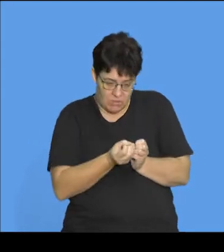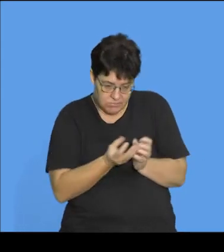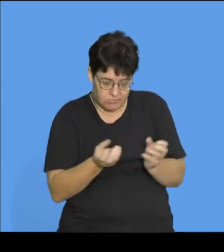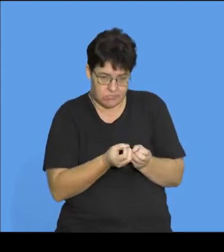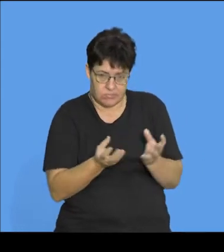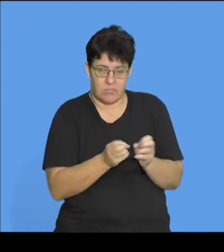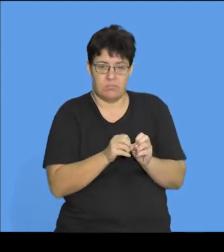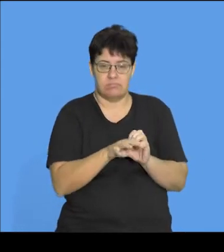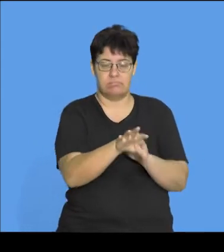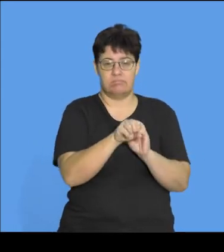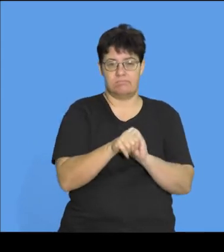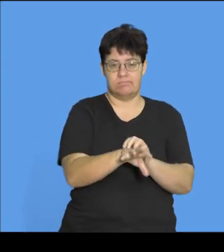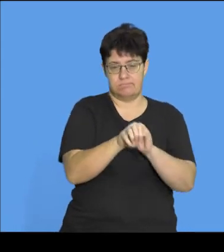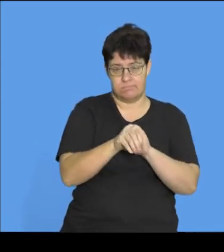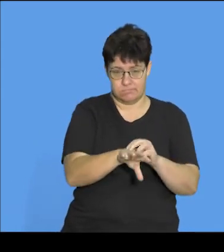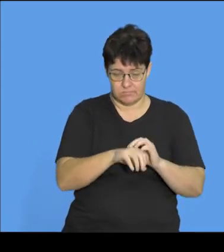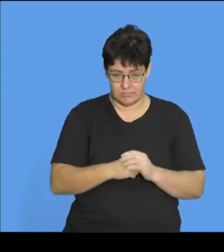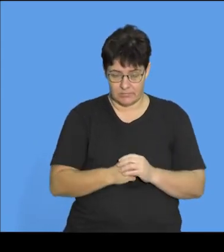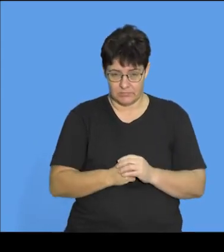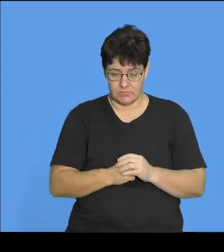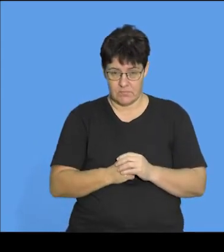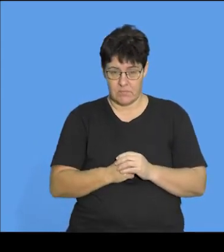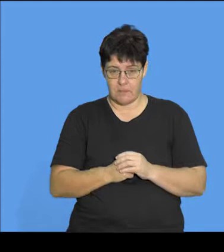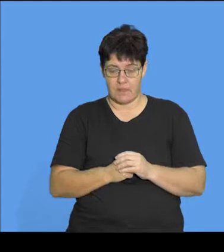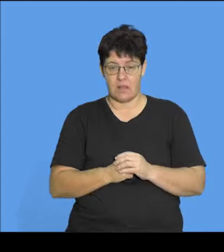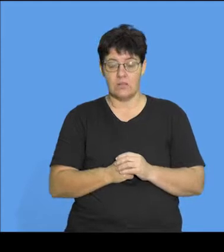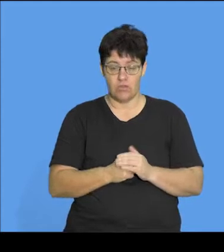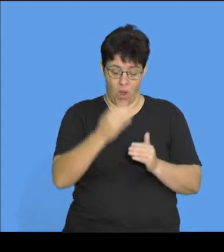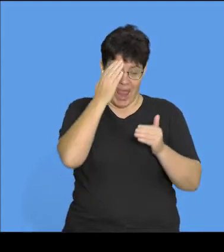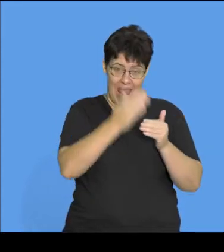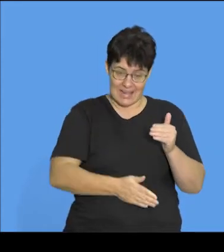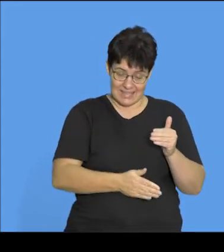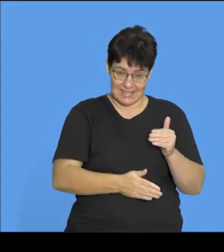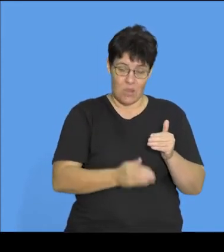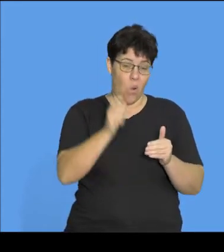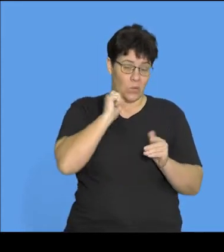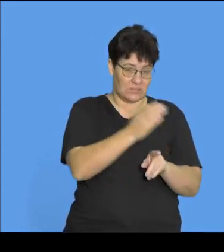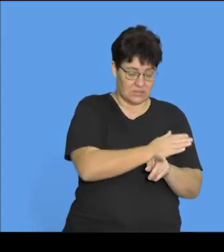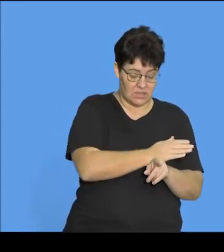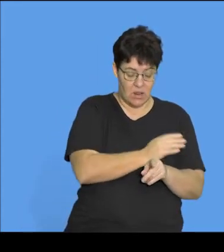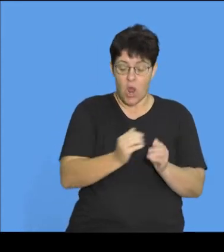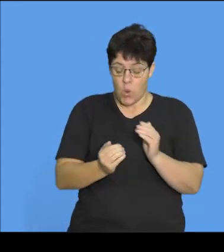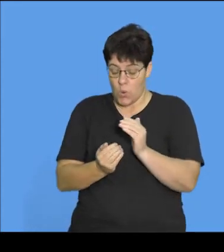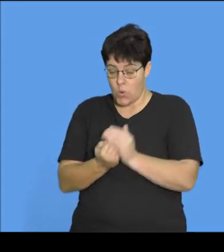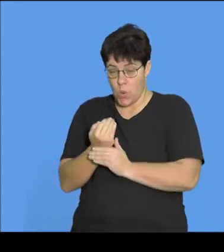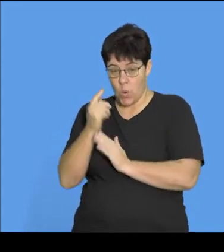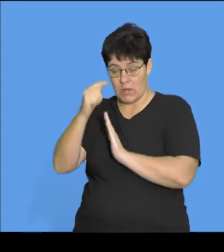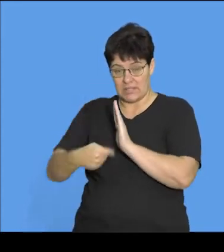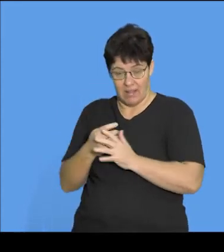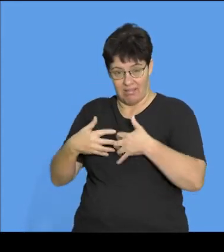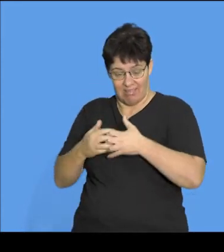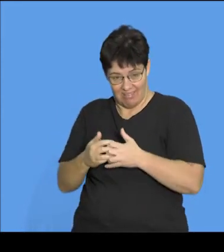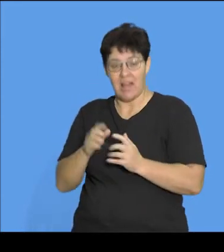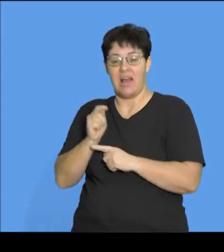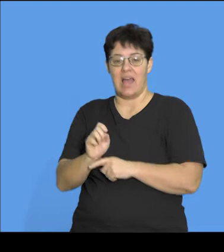at the end of the cycle, the beginning of a new cycle is marked with the release of the endometrium. And this